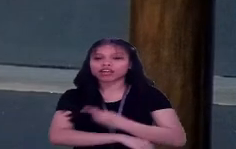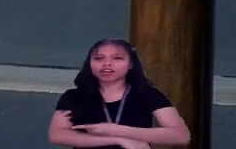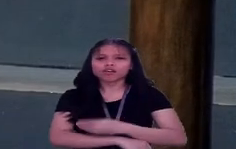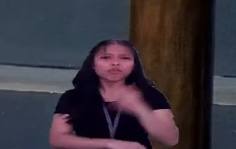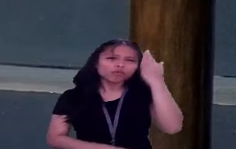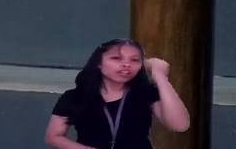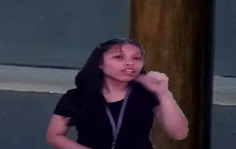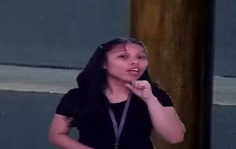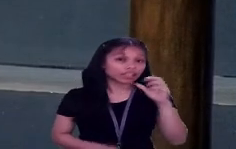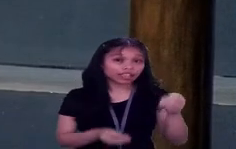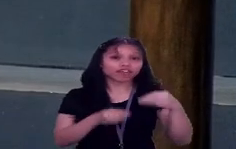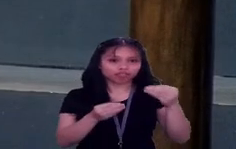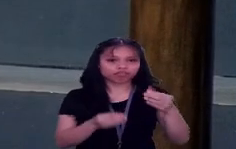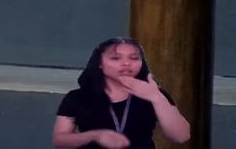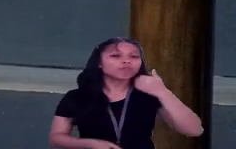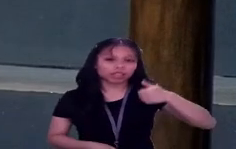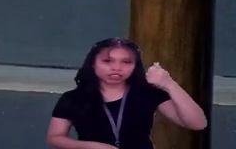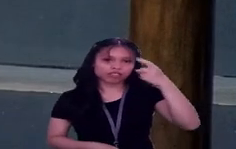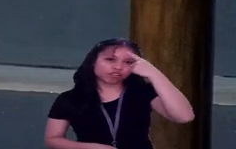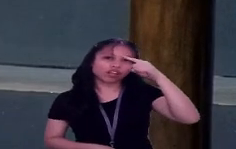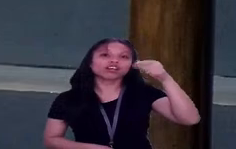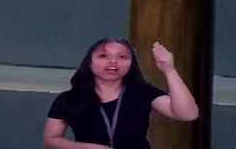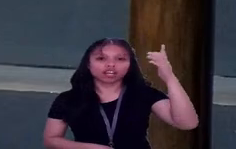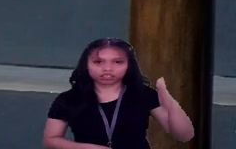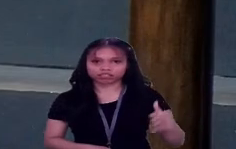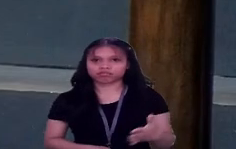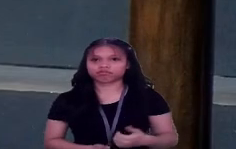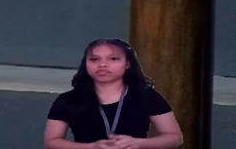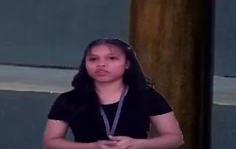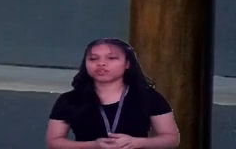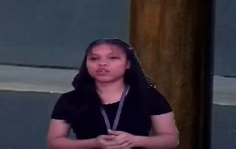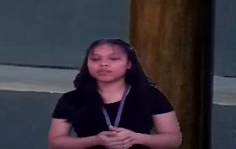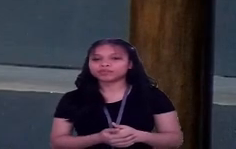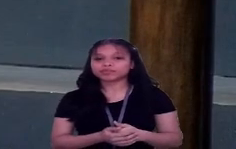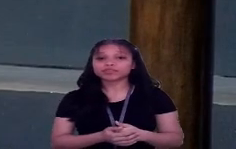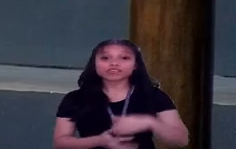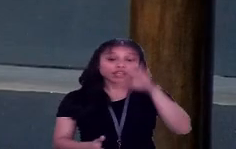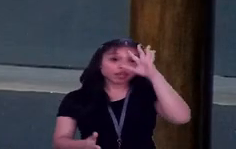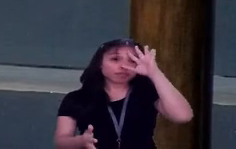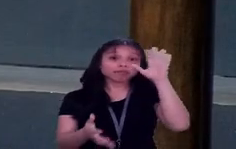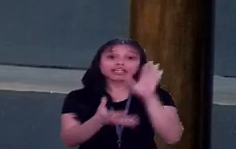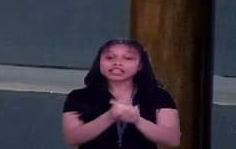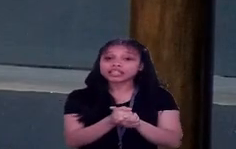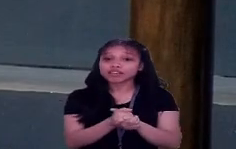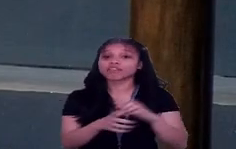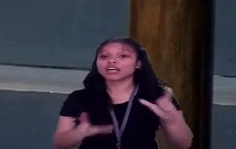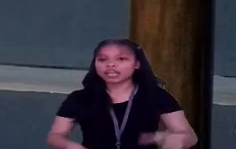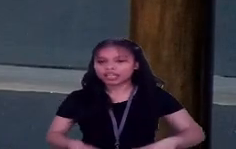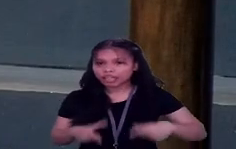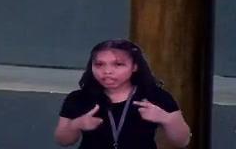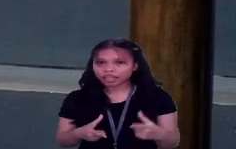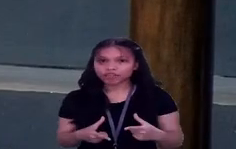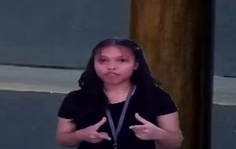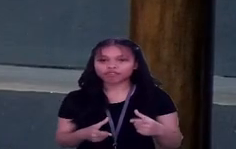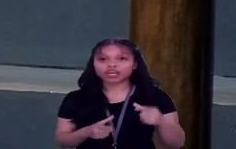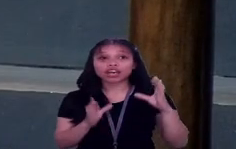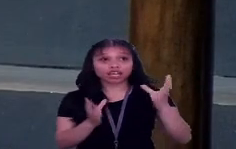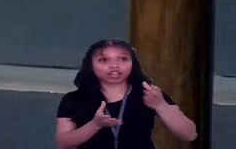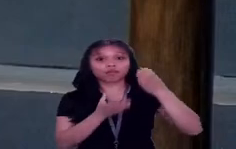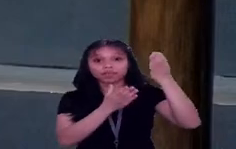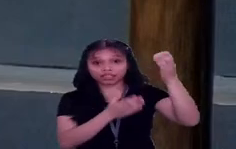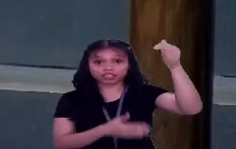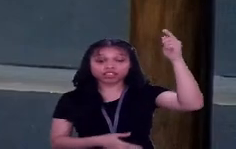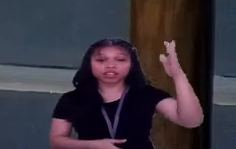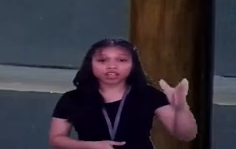our best to the Lord po and be faithful? Because we are not guarantee of our tomorrow po. And I do believe that a life totally committed to God has nothing to